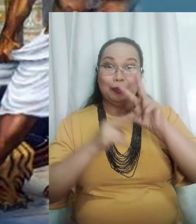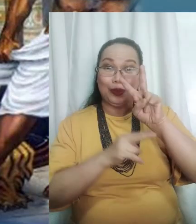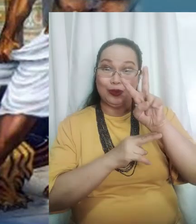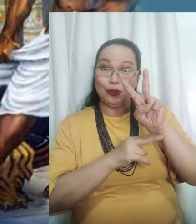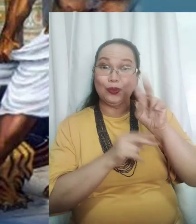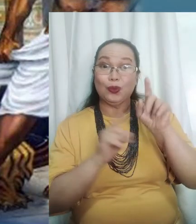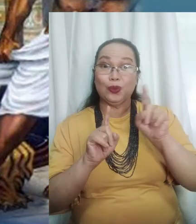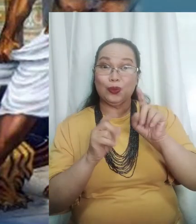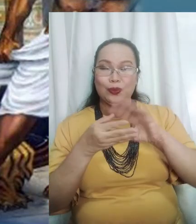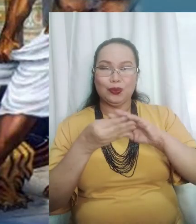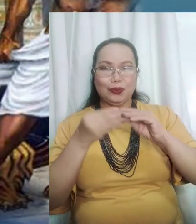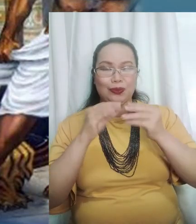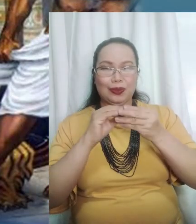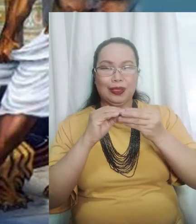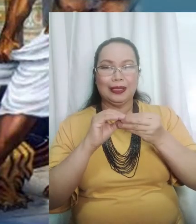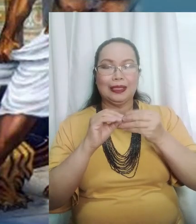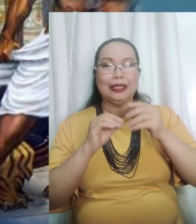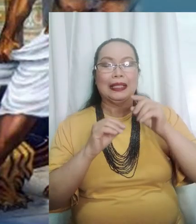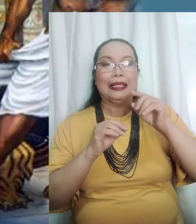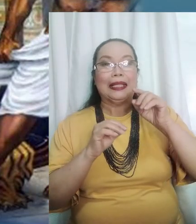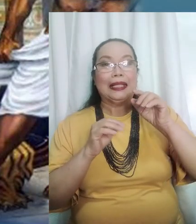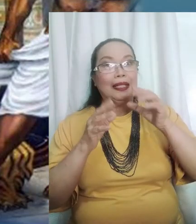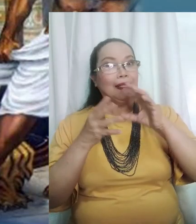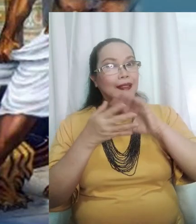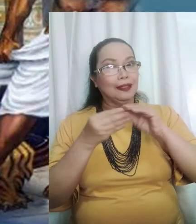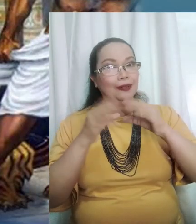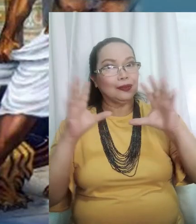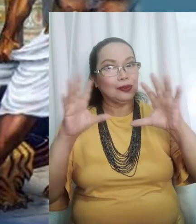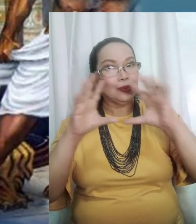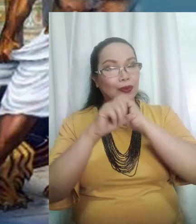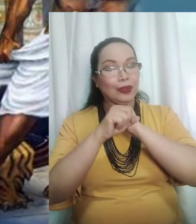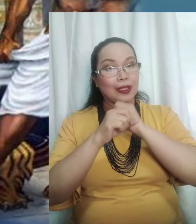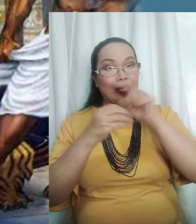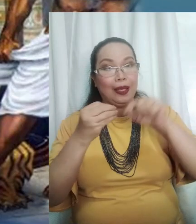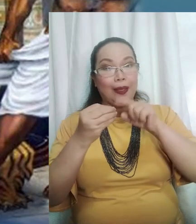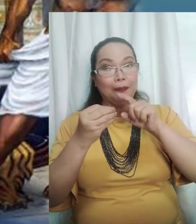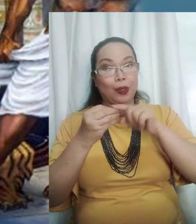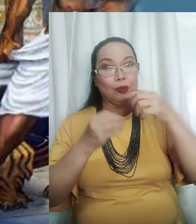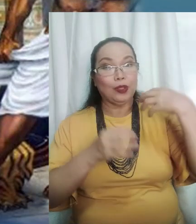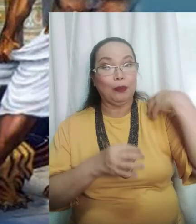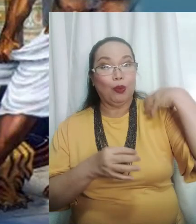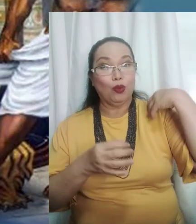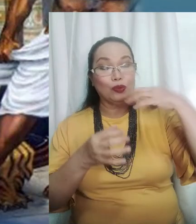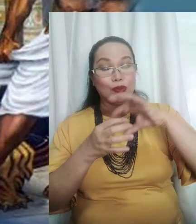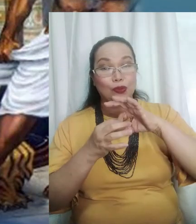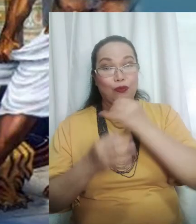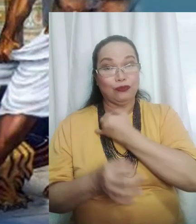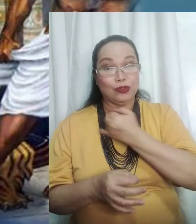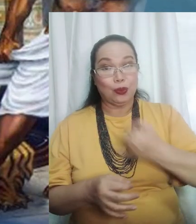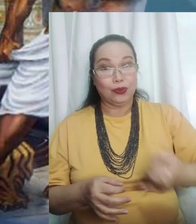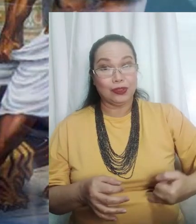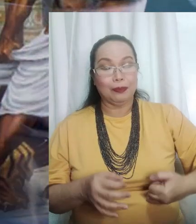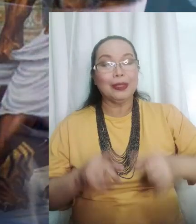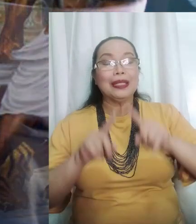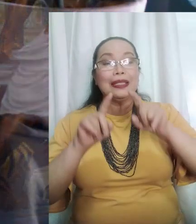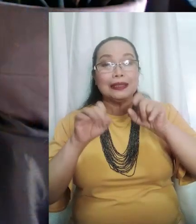two. Story number two, the Potiphar episode, the acid test of devotion and